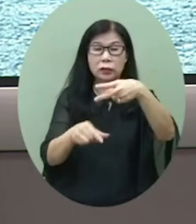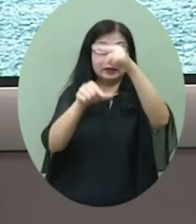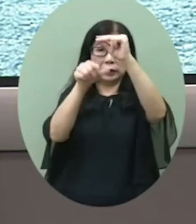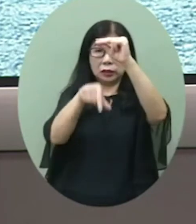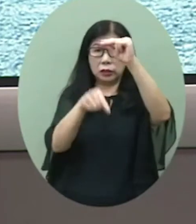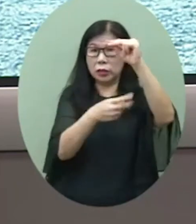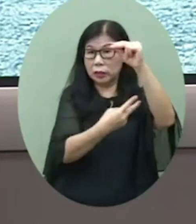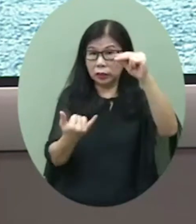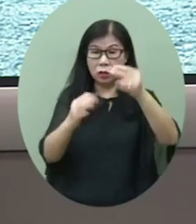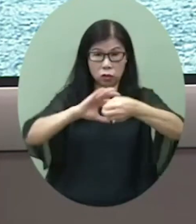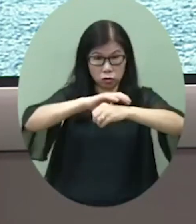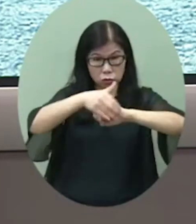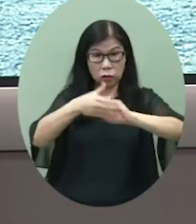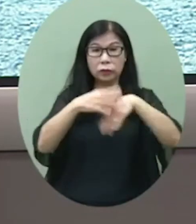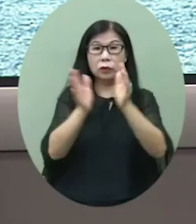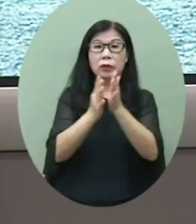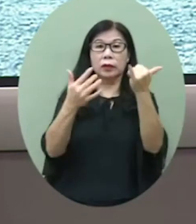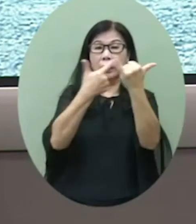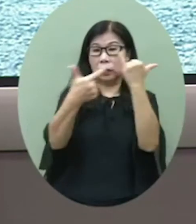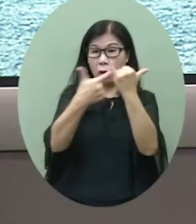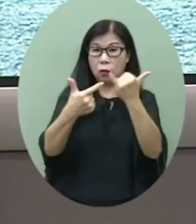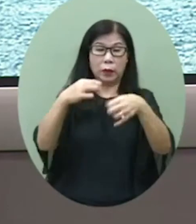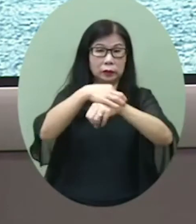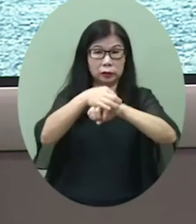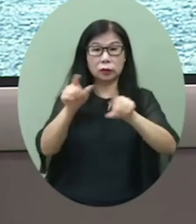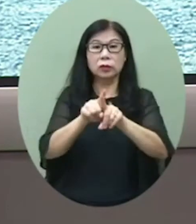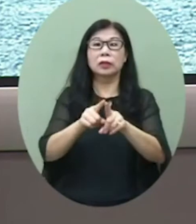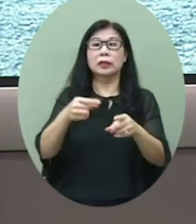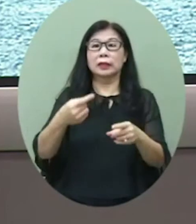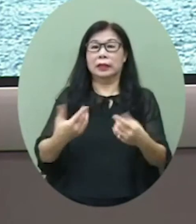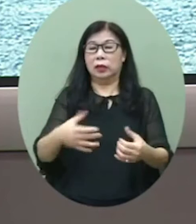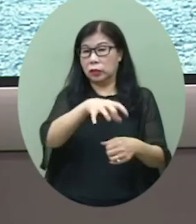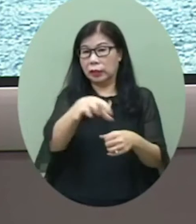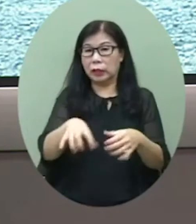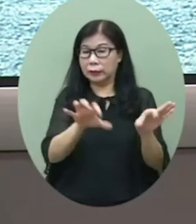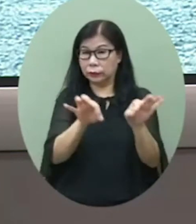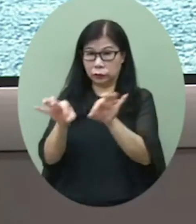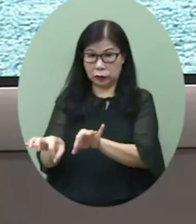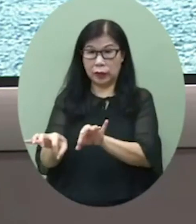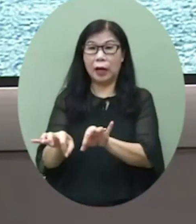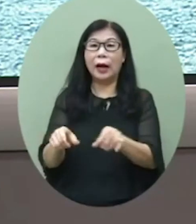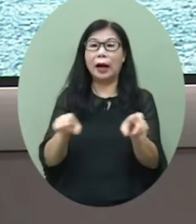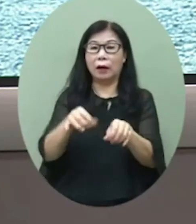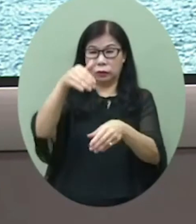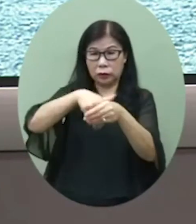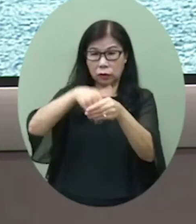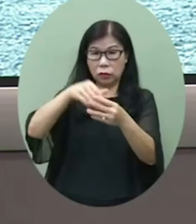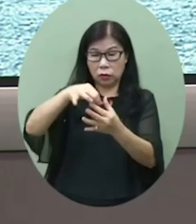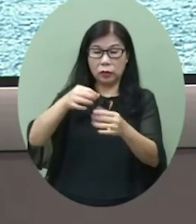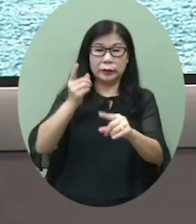From the 21st of February to the 26th of July, there were at least 68 countries and territories that had